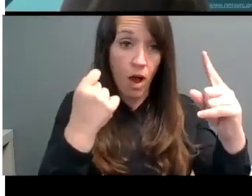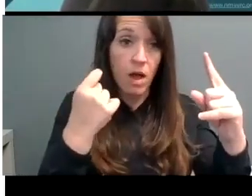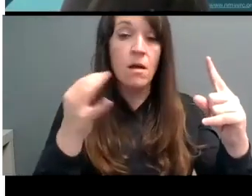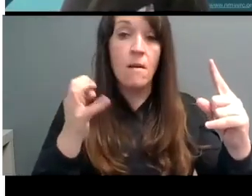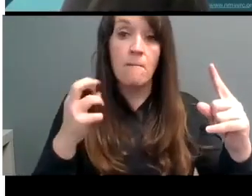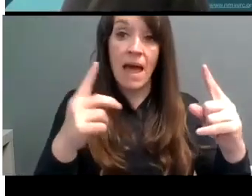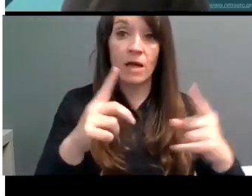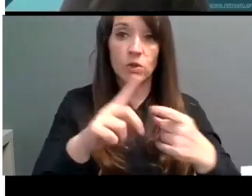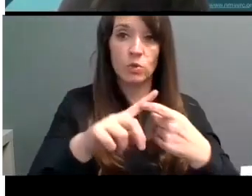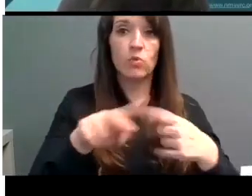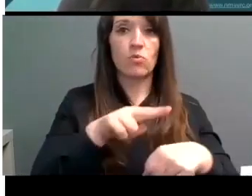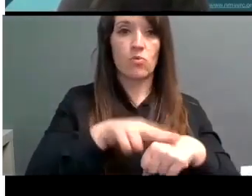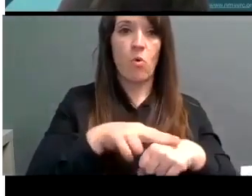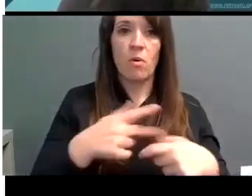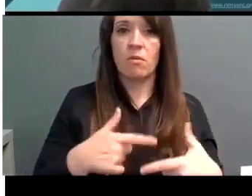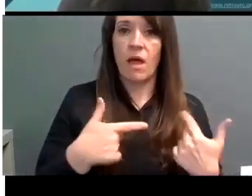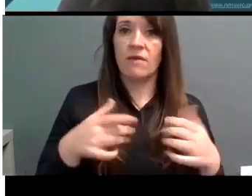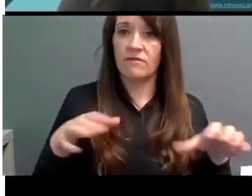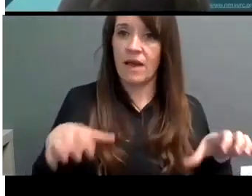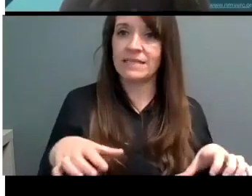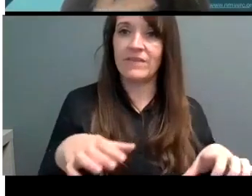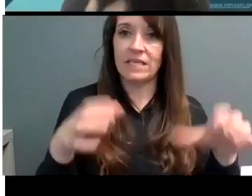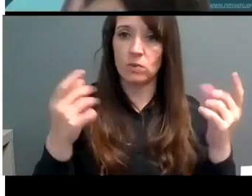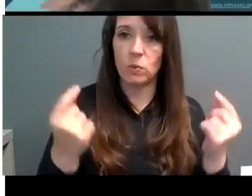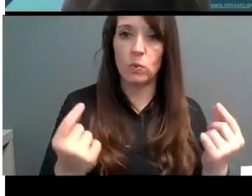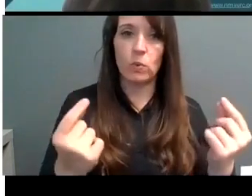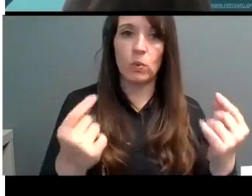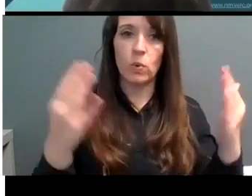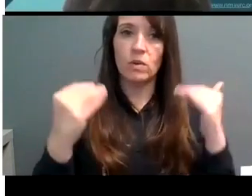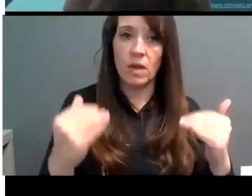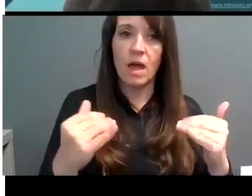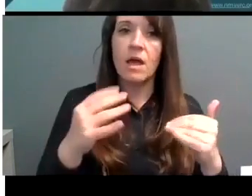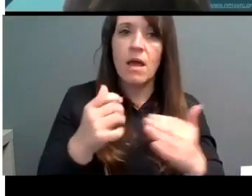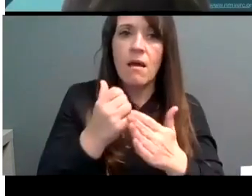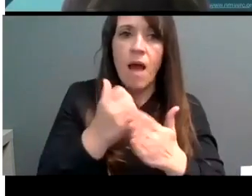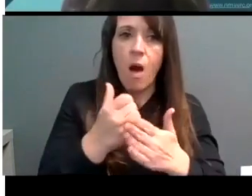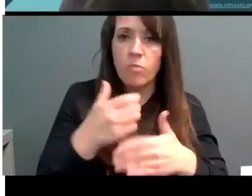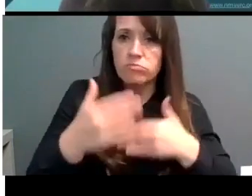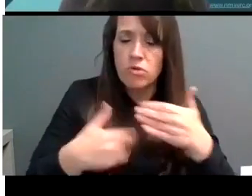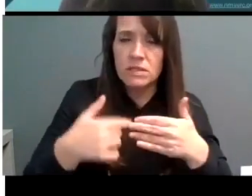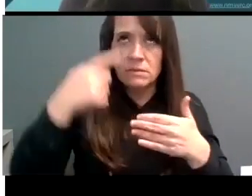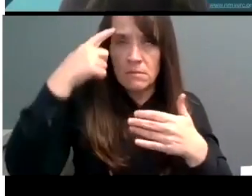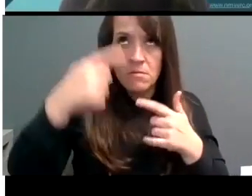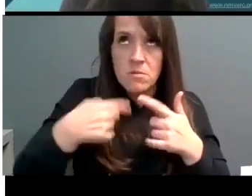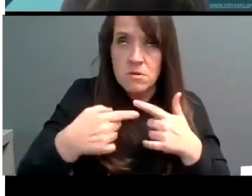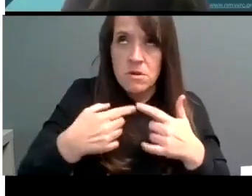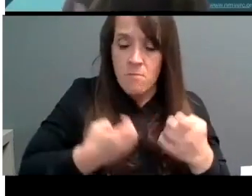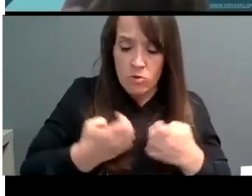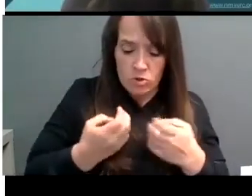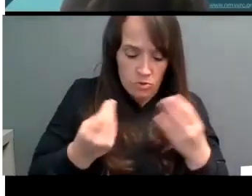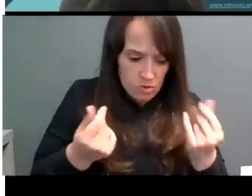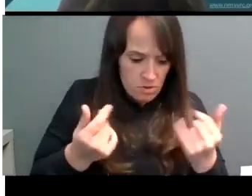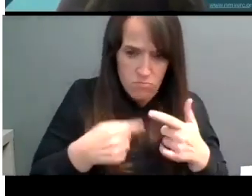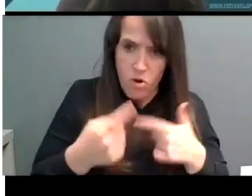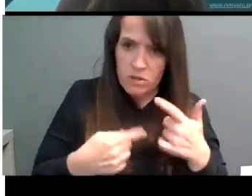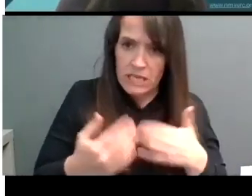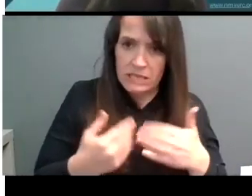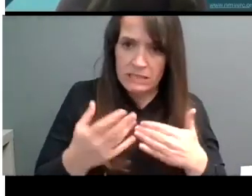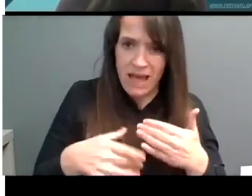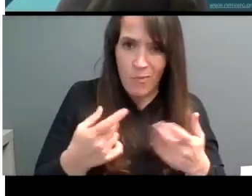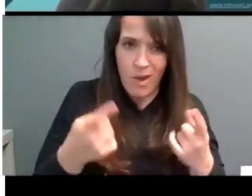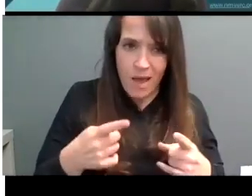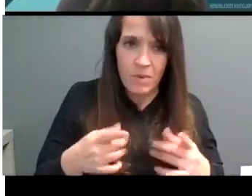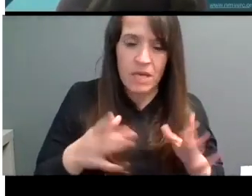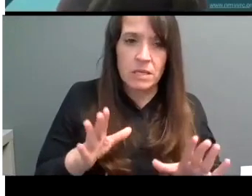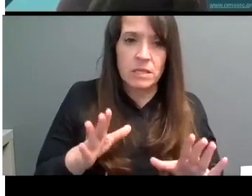resolve issues related to the events, facilitate effective grieving. So really set up that healing process and set up that